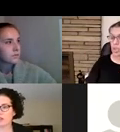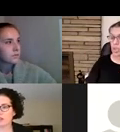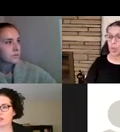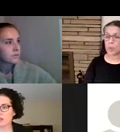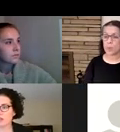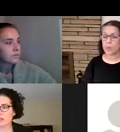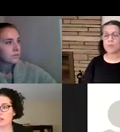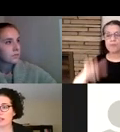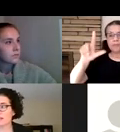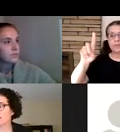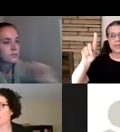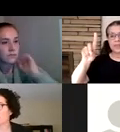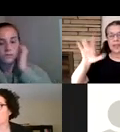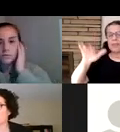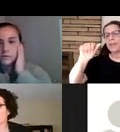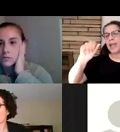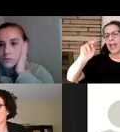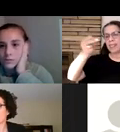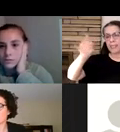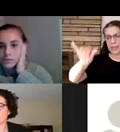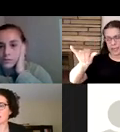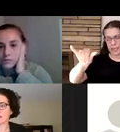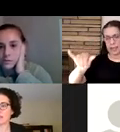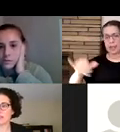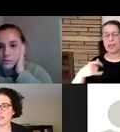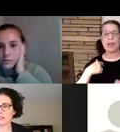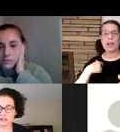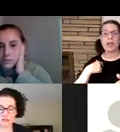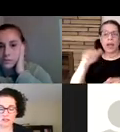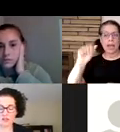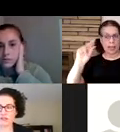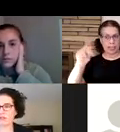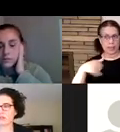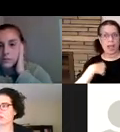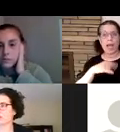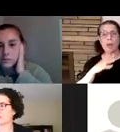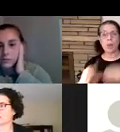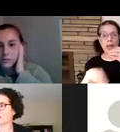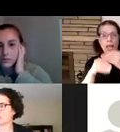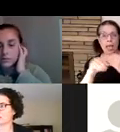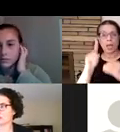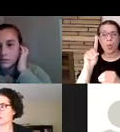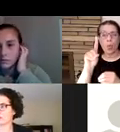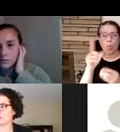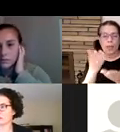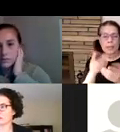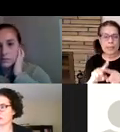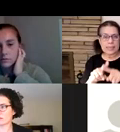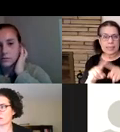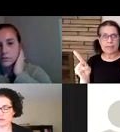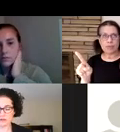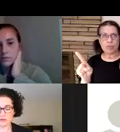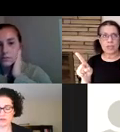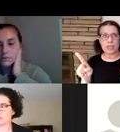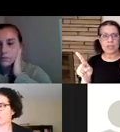Hi, Lindsay. This is Anthony. I think the thing that I would add is that one difference between our current system